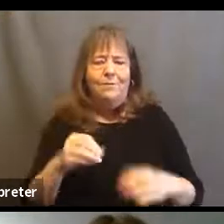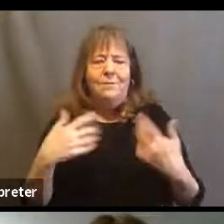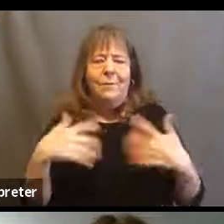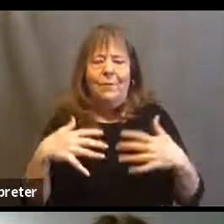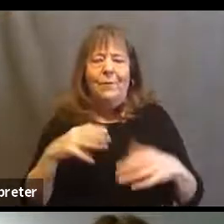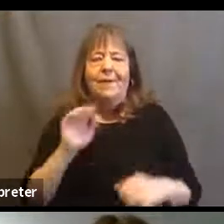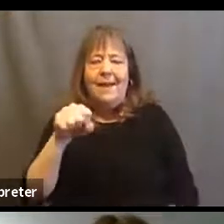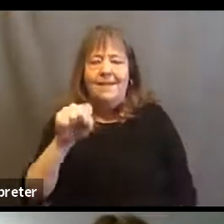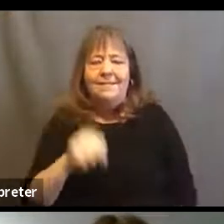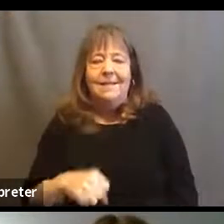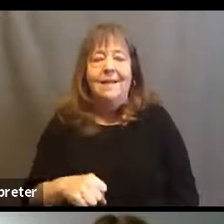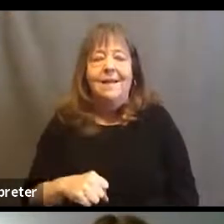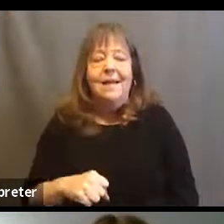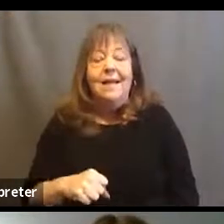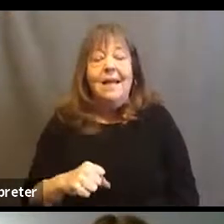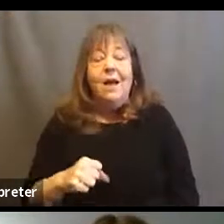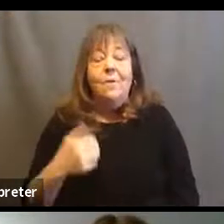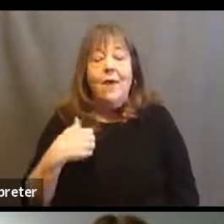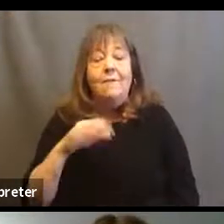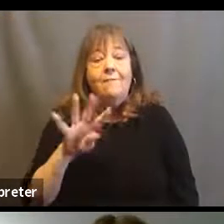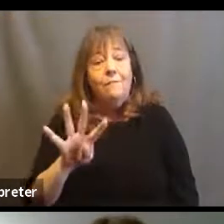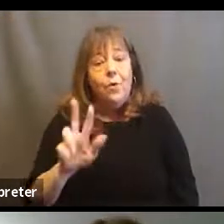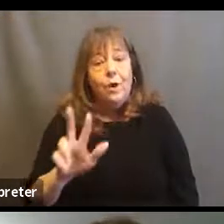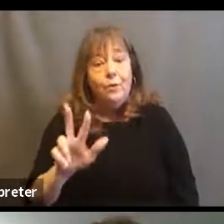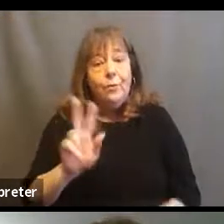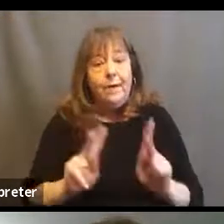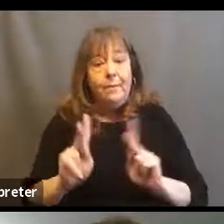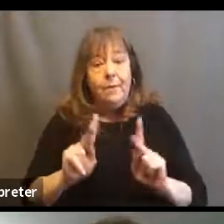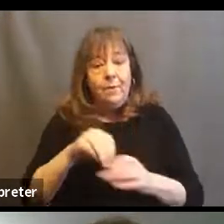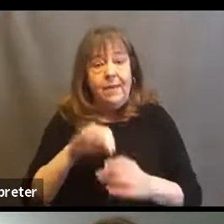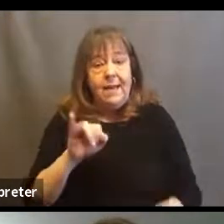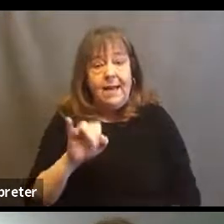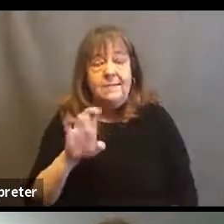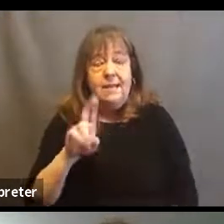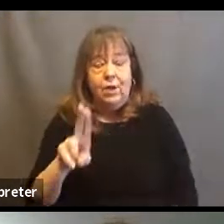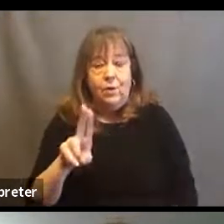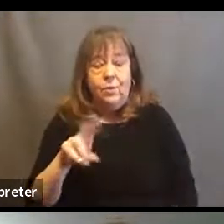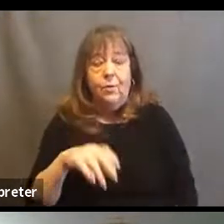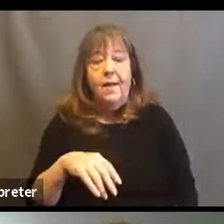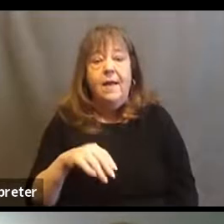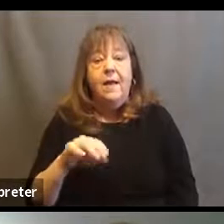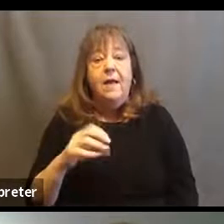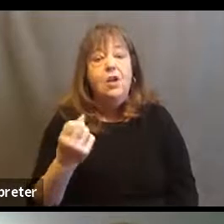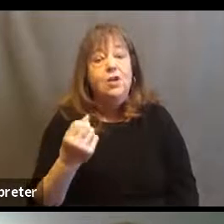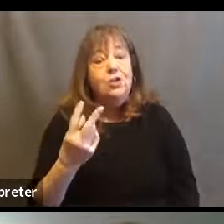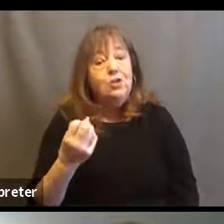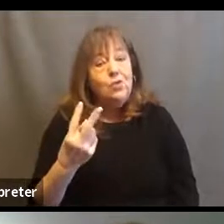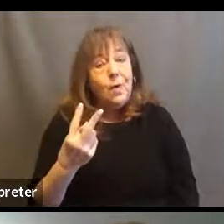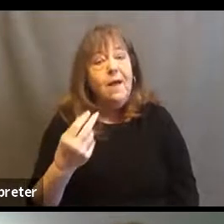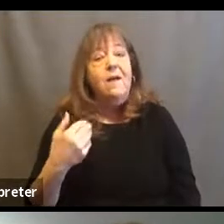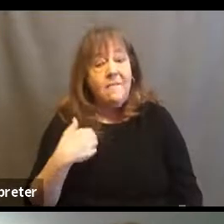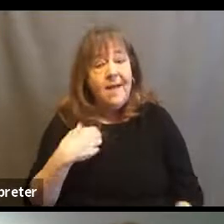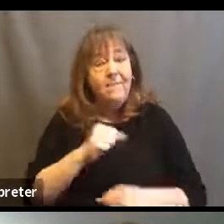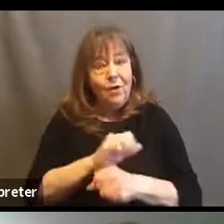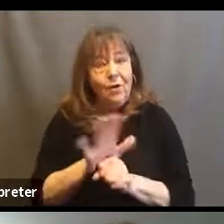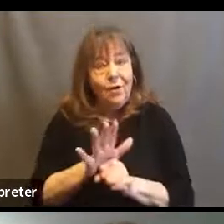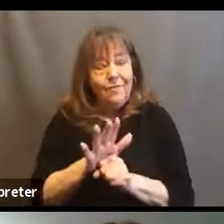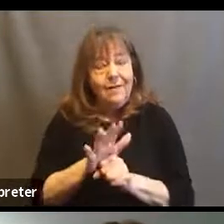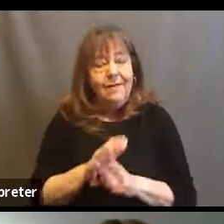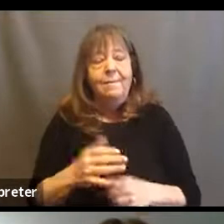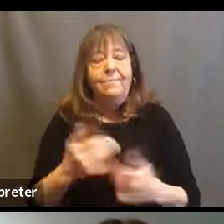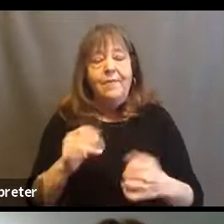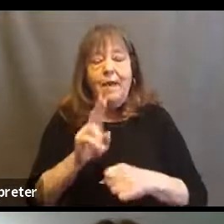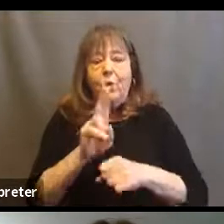limits. Right now, we have 43 patients in our ICUs, 12 of which have COVID. We are currently